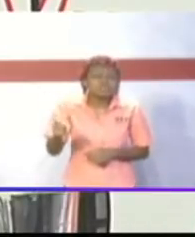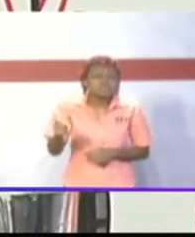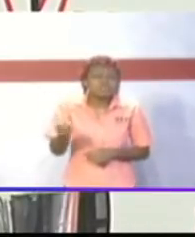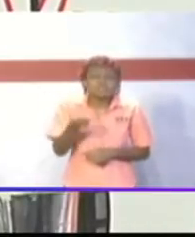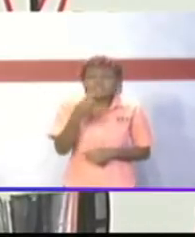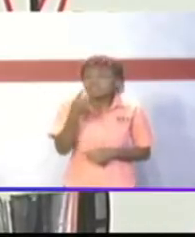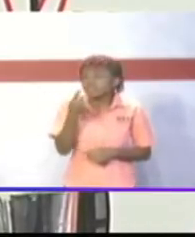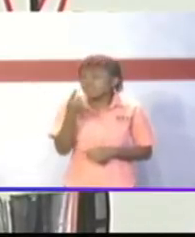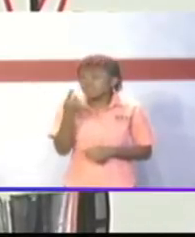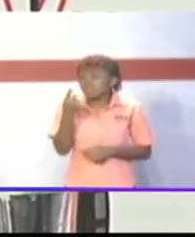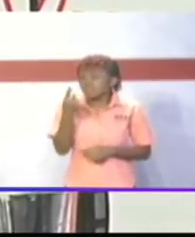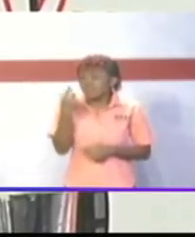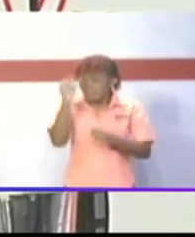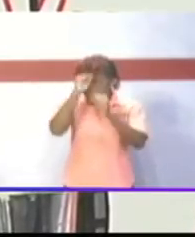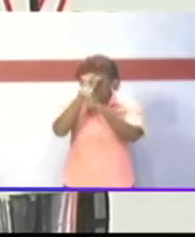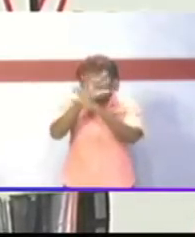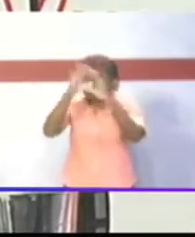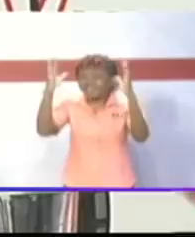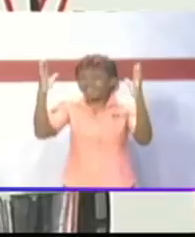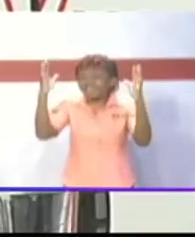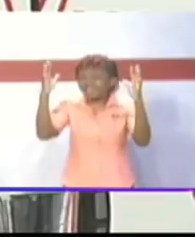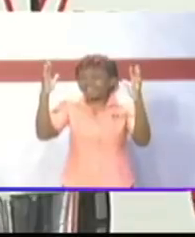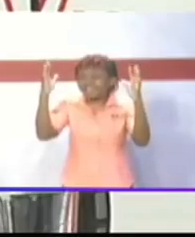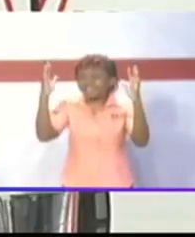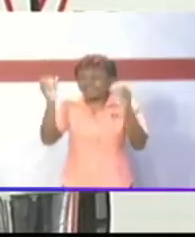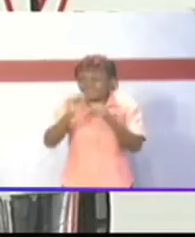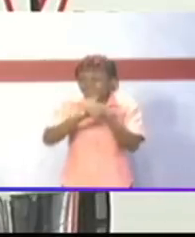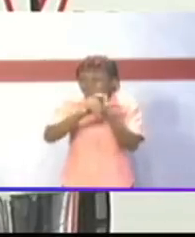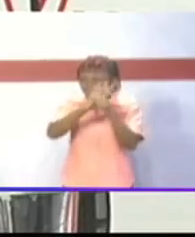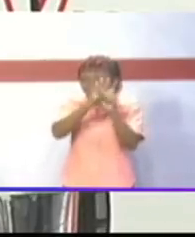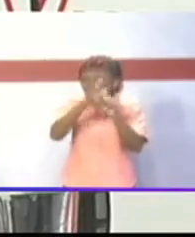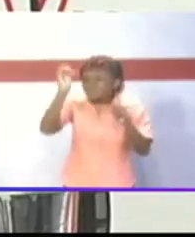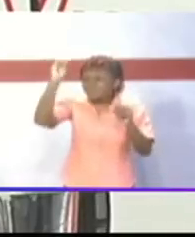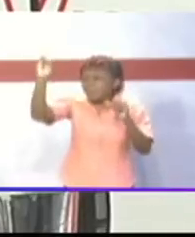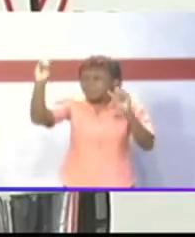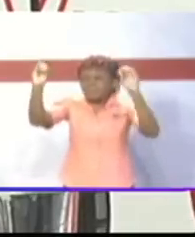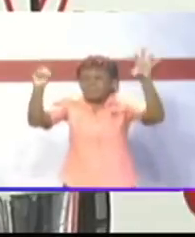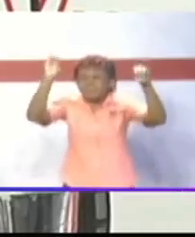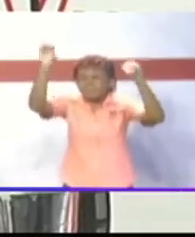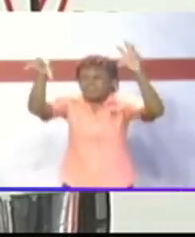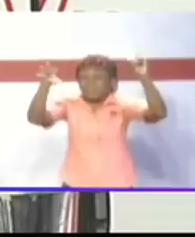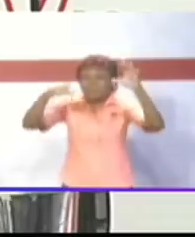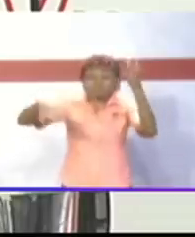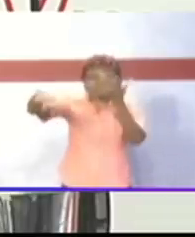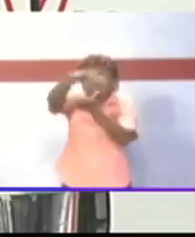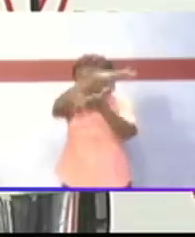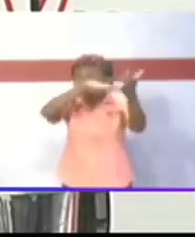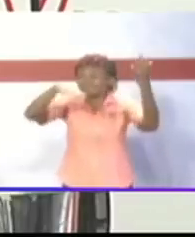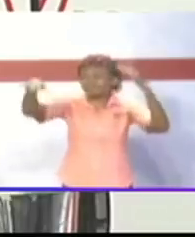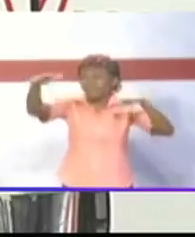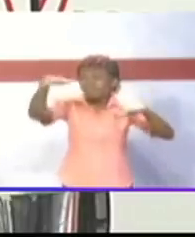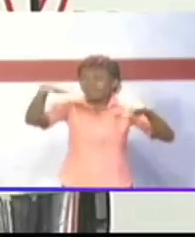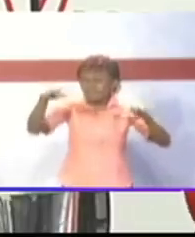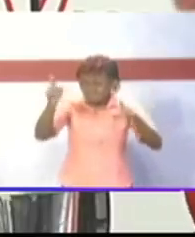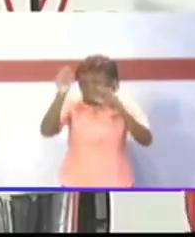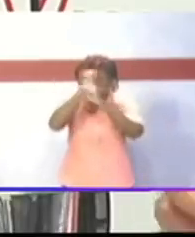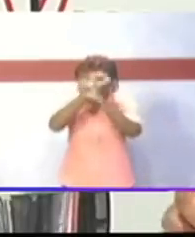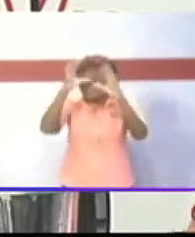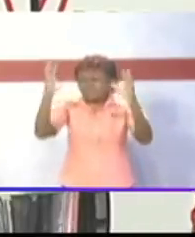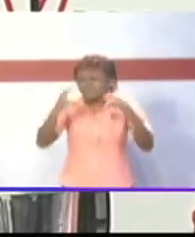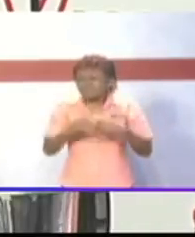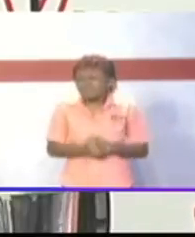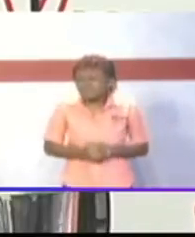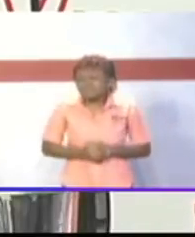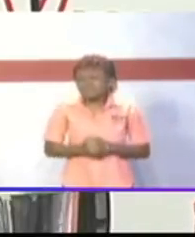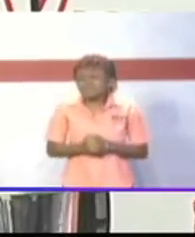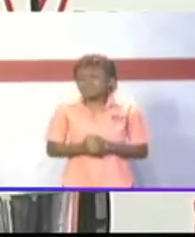that COVID-19 and the Delta variant is everywhere around us. Once you do that, whether it's in the air, a hard